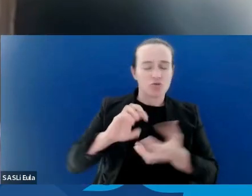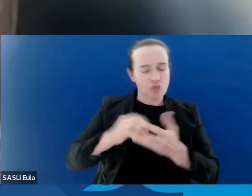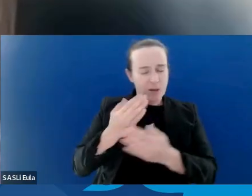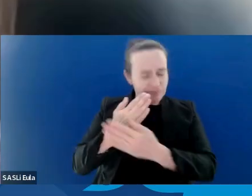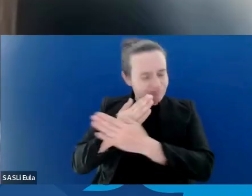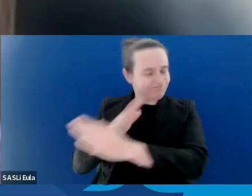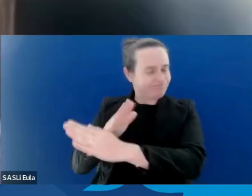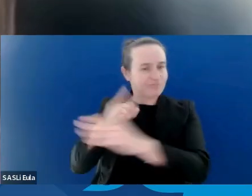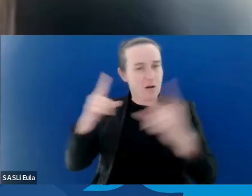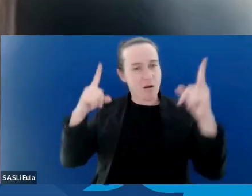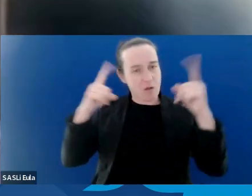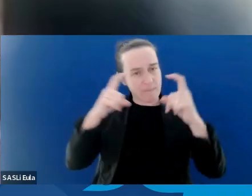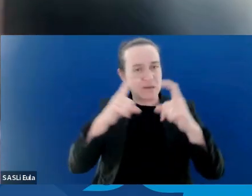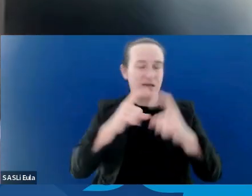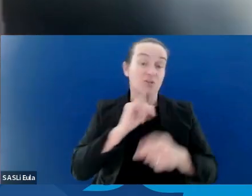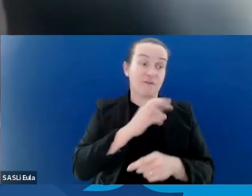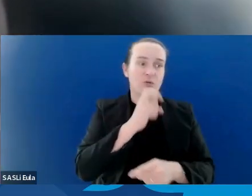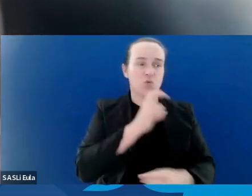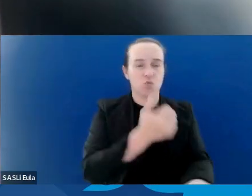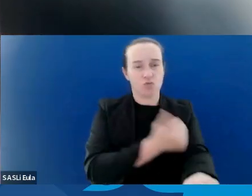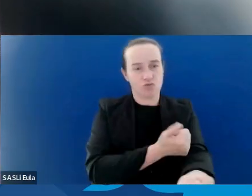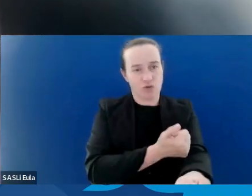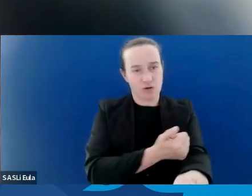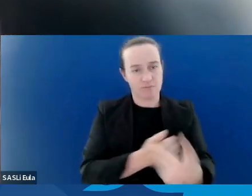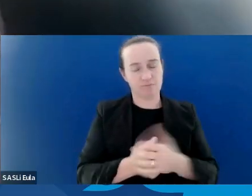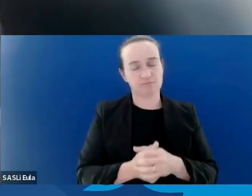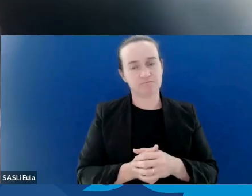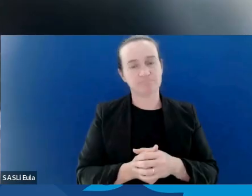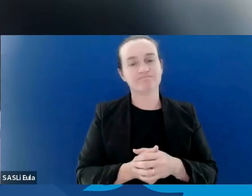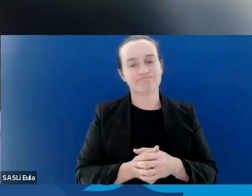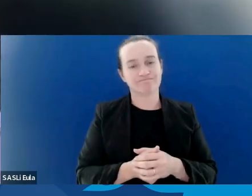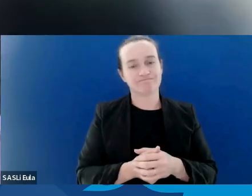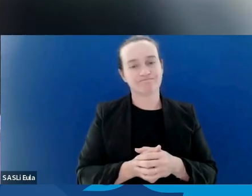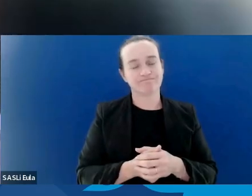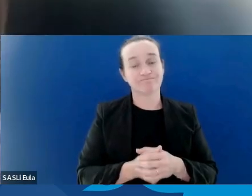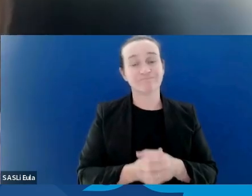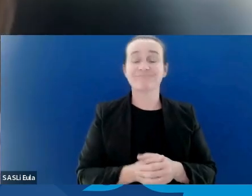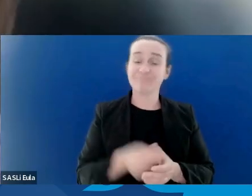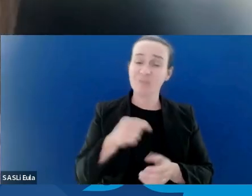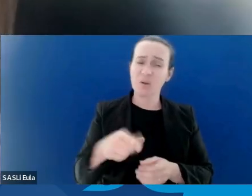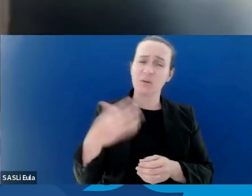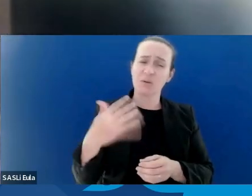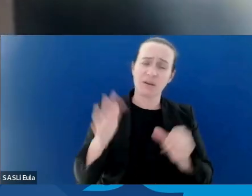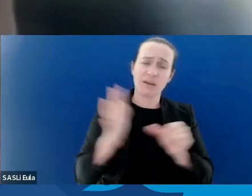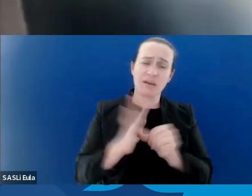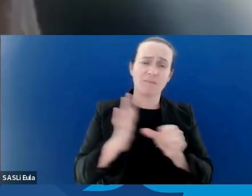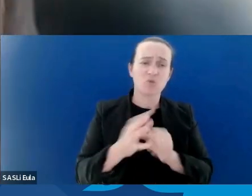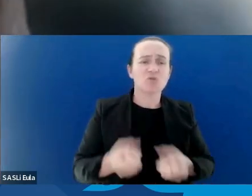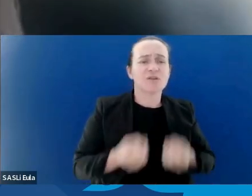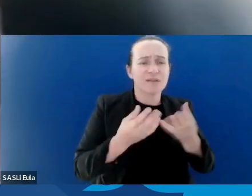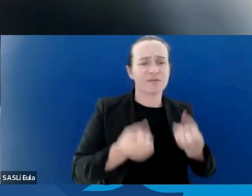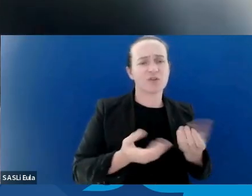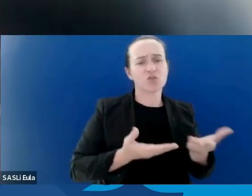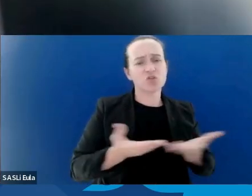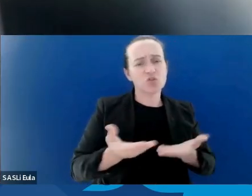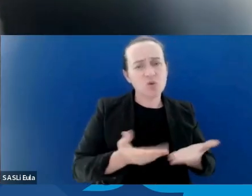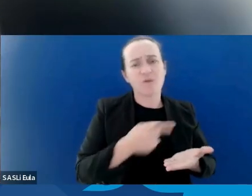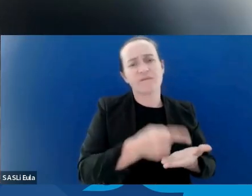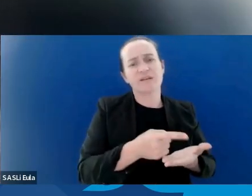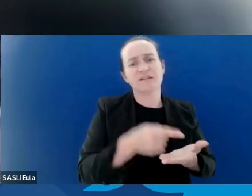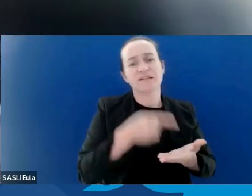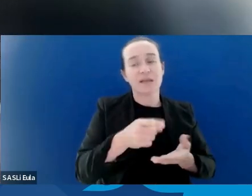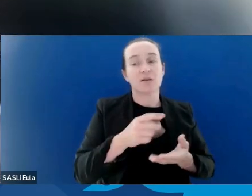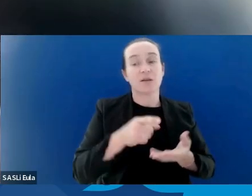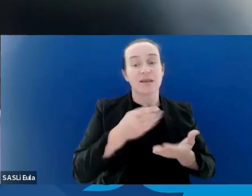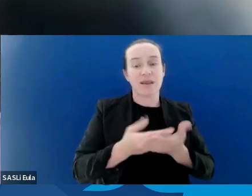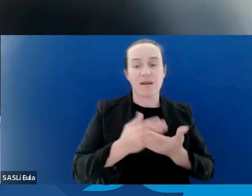of substance use. And so in that setting, it's extremely important to provide services that are going to